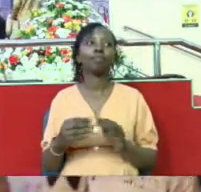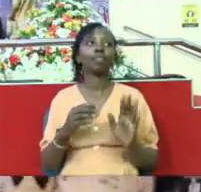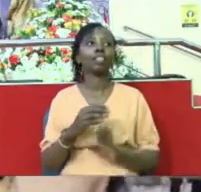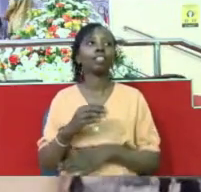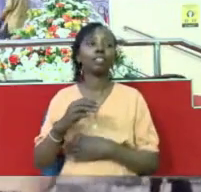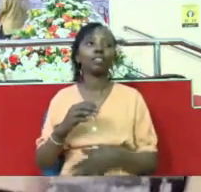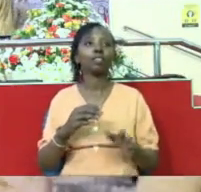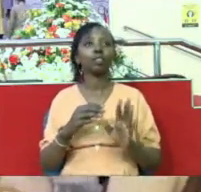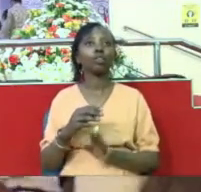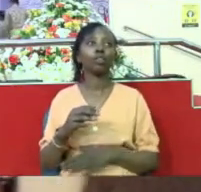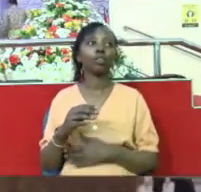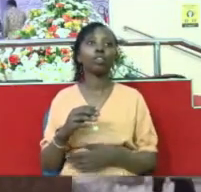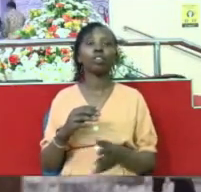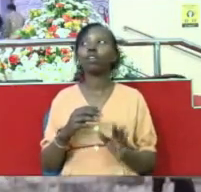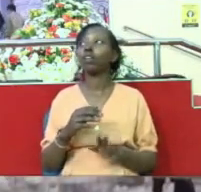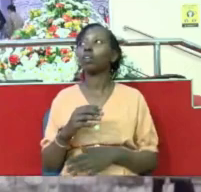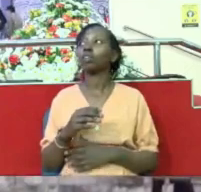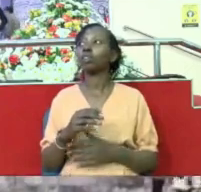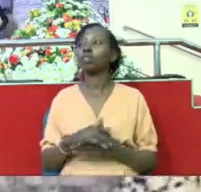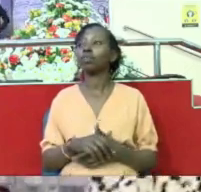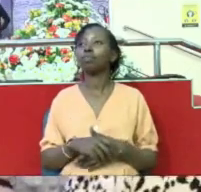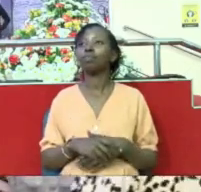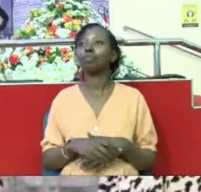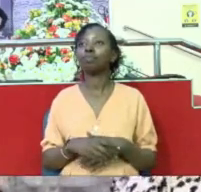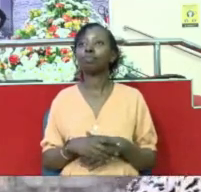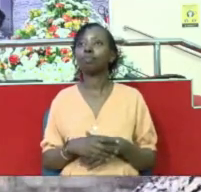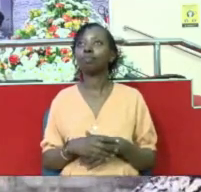kwa Kizungu ama Kiingereza.